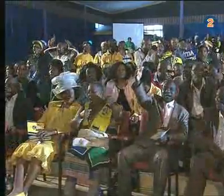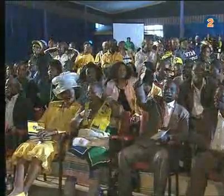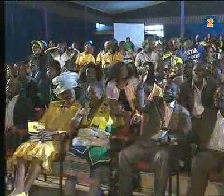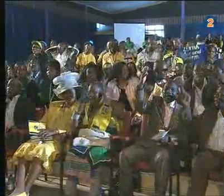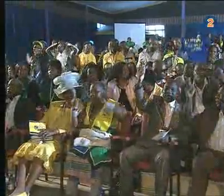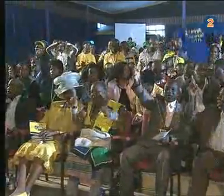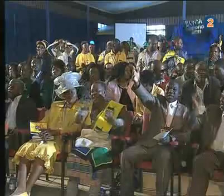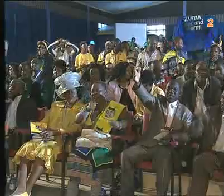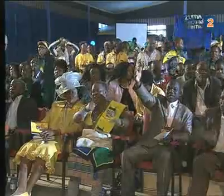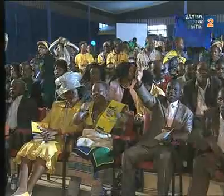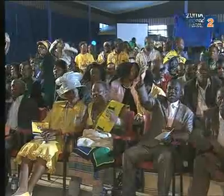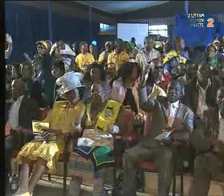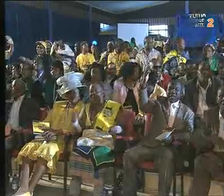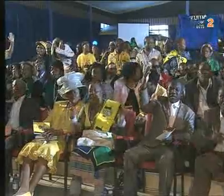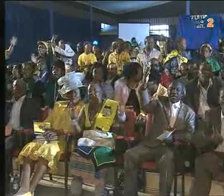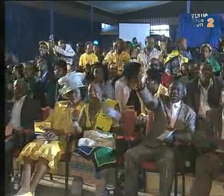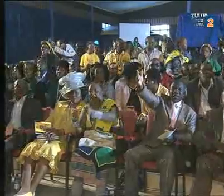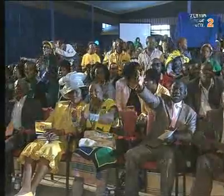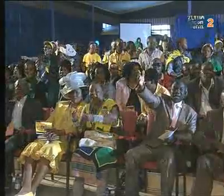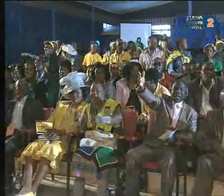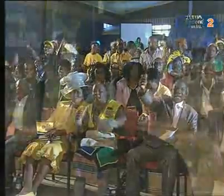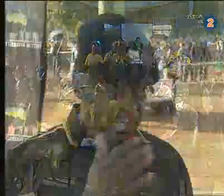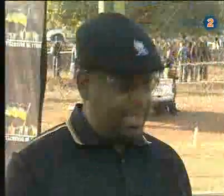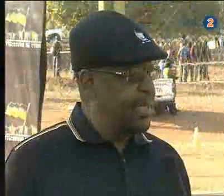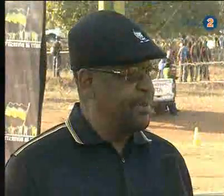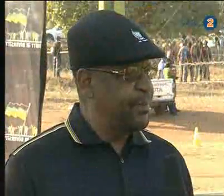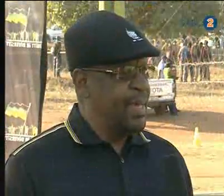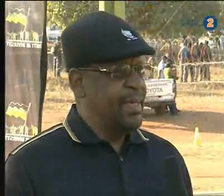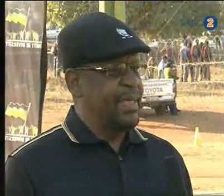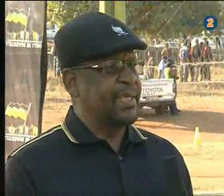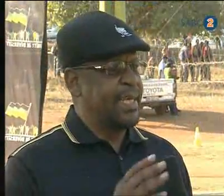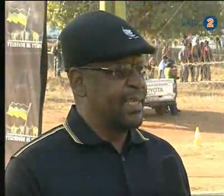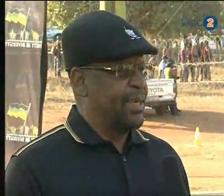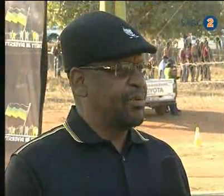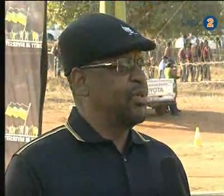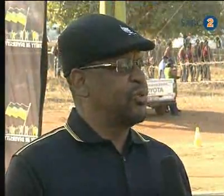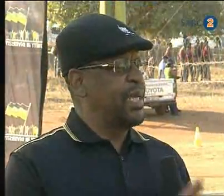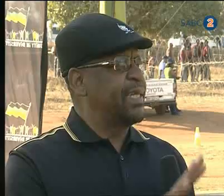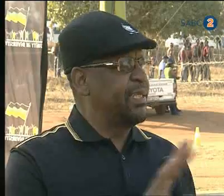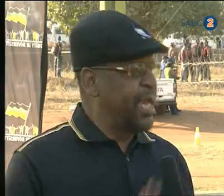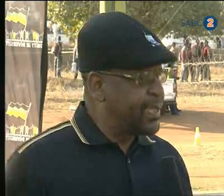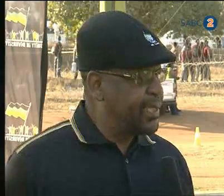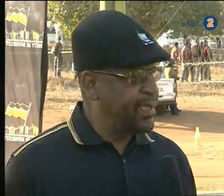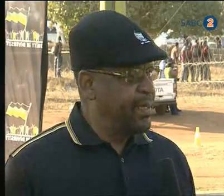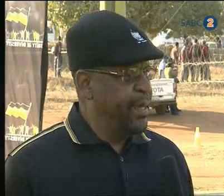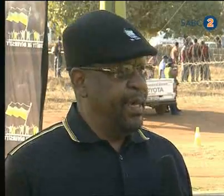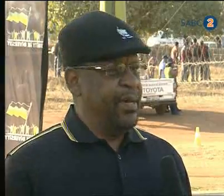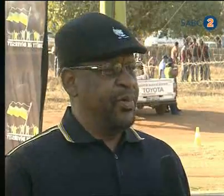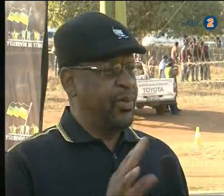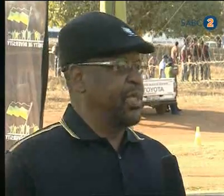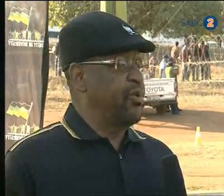leadership. And the regional leadership said repeatedly that they are not going to take